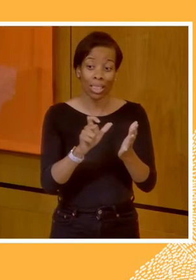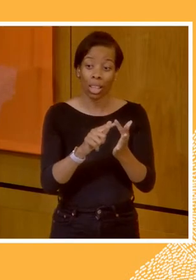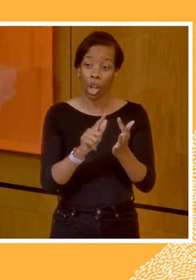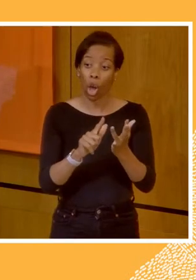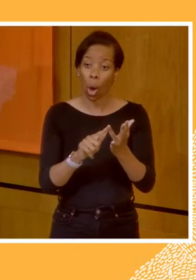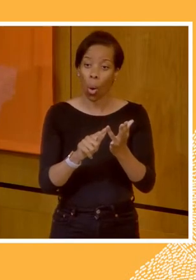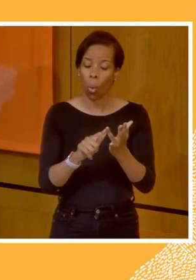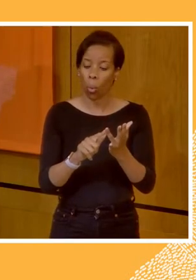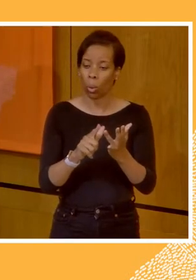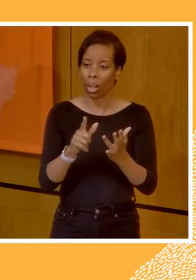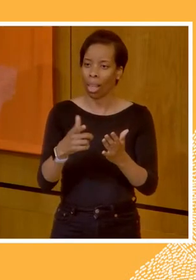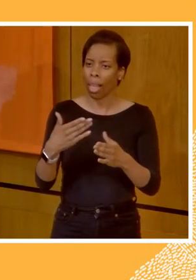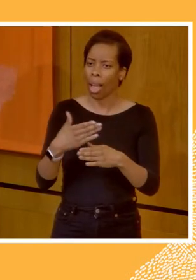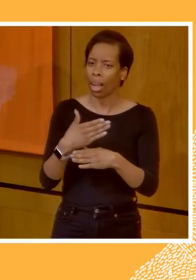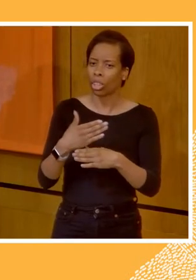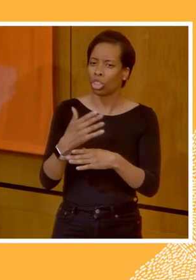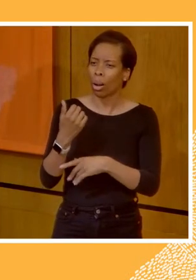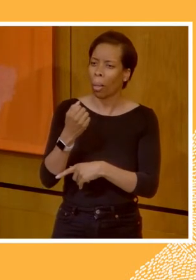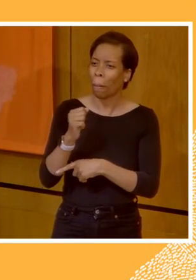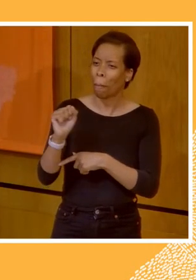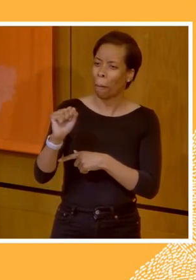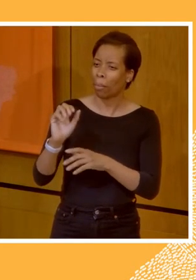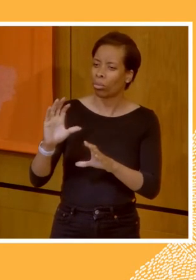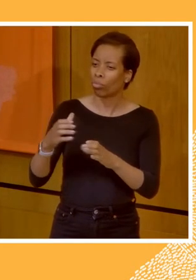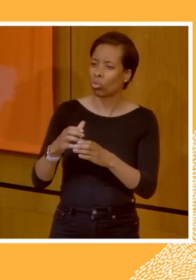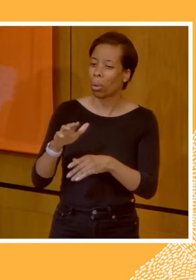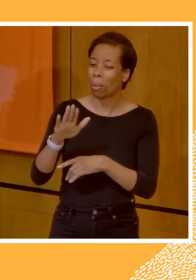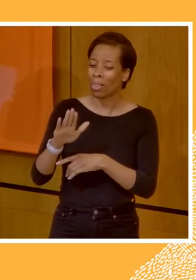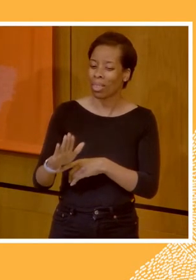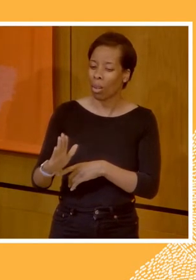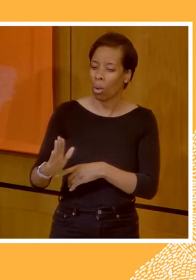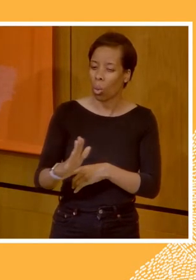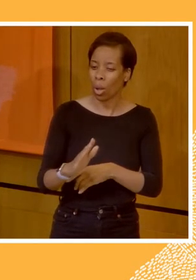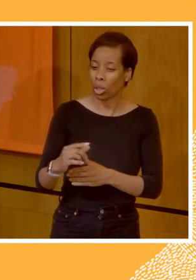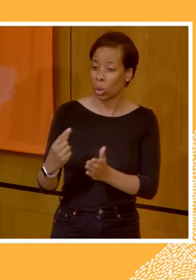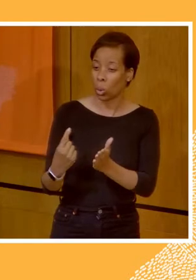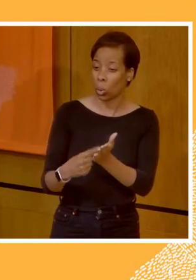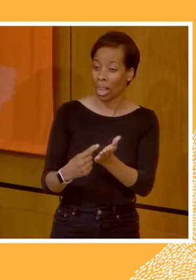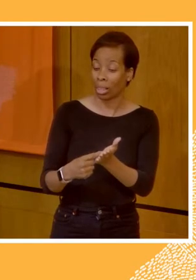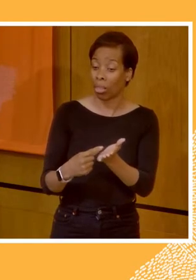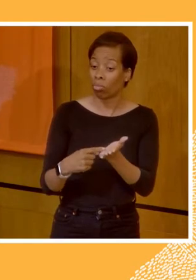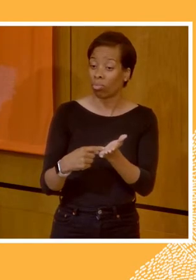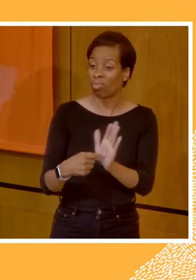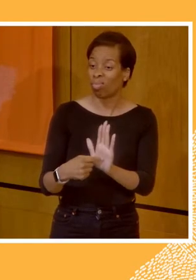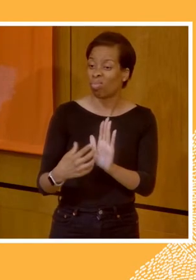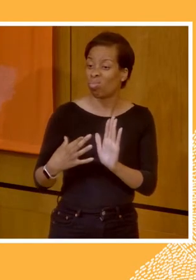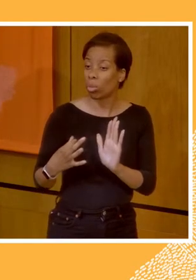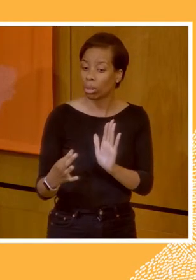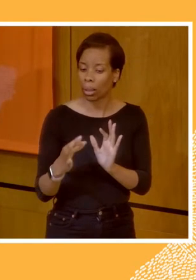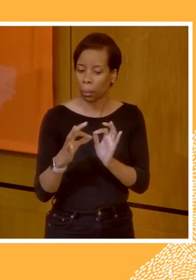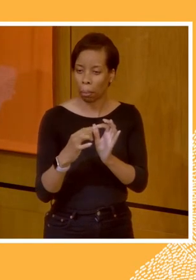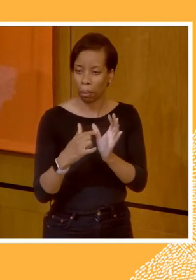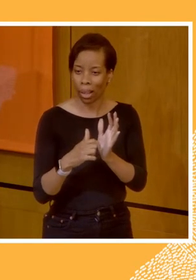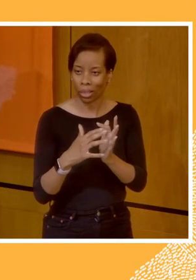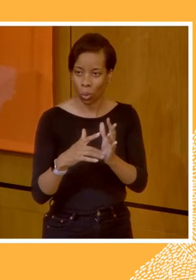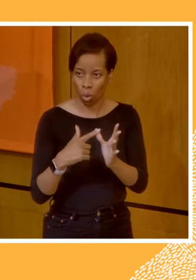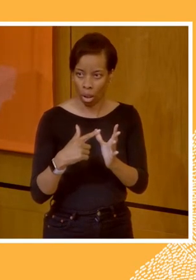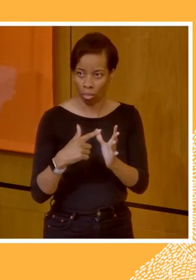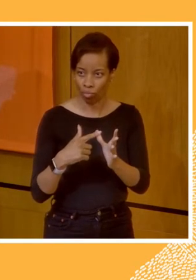for Batwa Empowerment Group in southwestern Uganda, representing the Batwa people. And